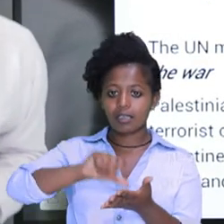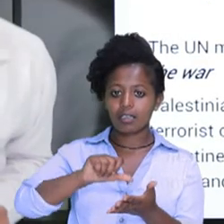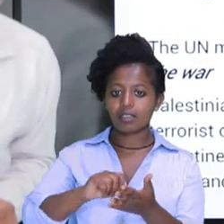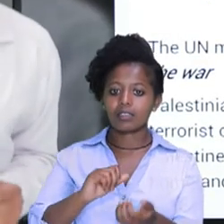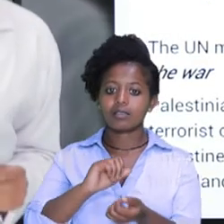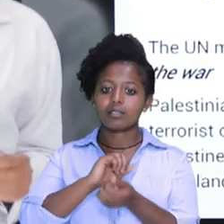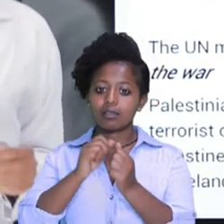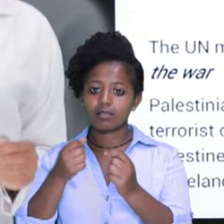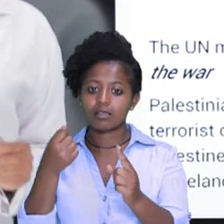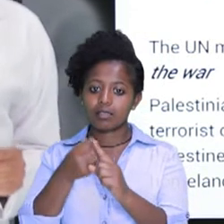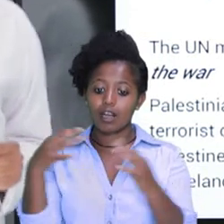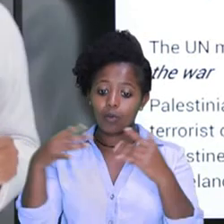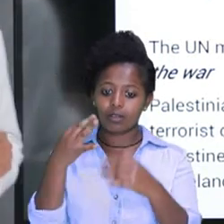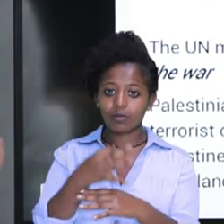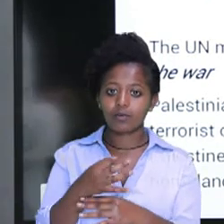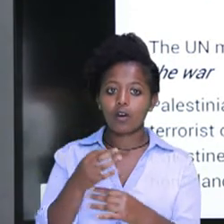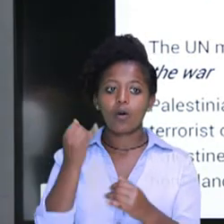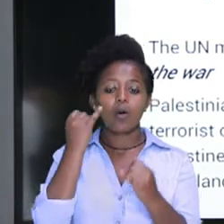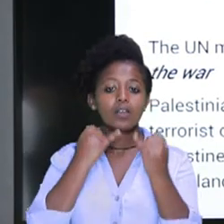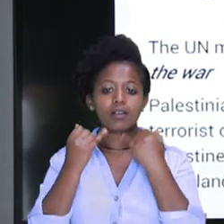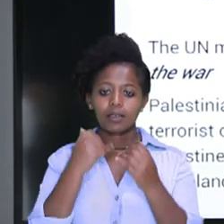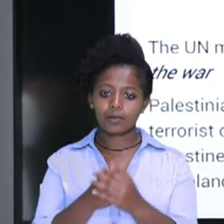war on Israel.